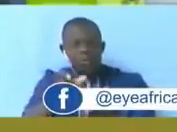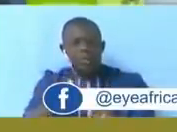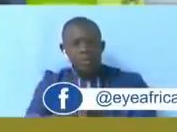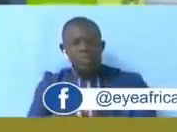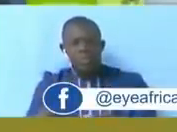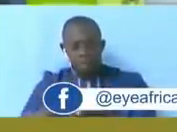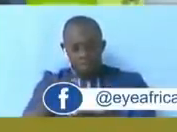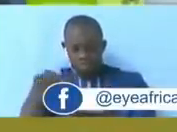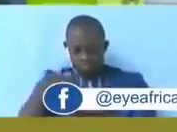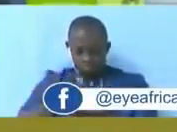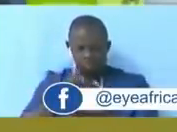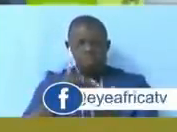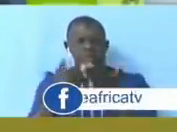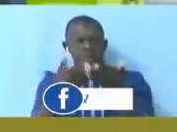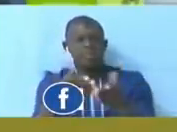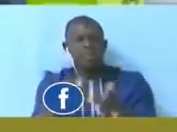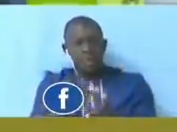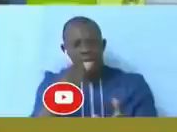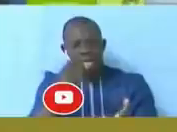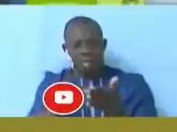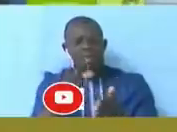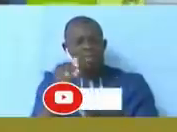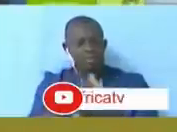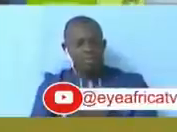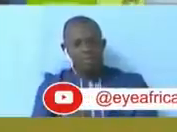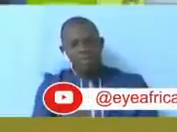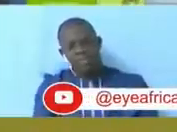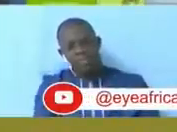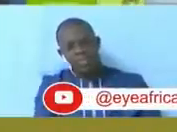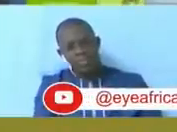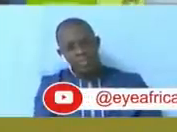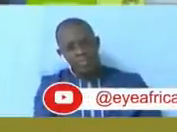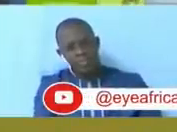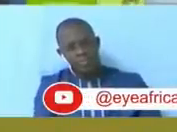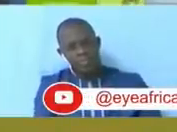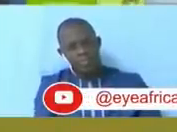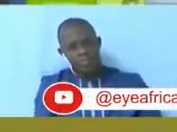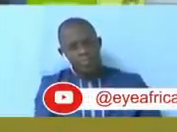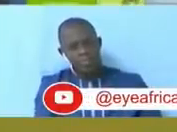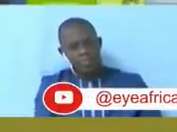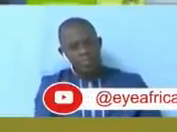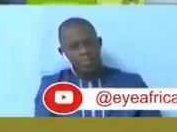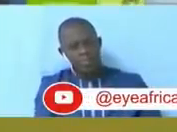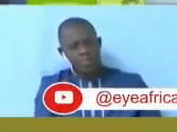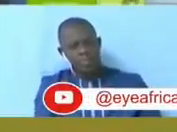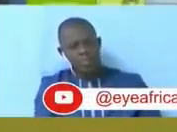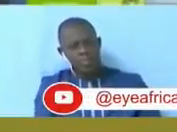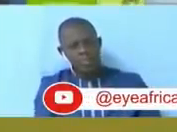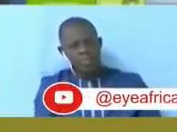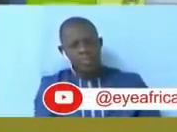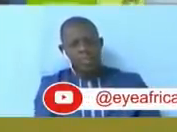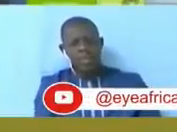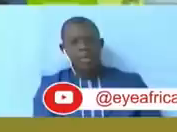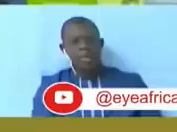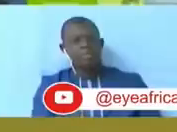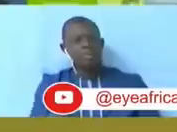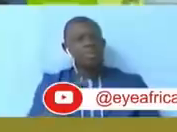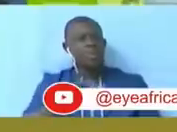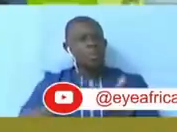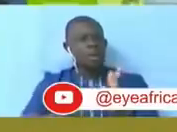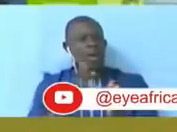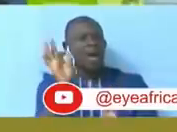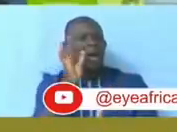mbe post office ka letter lo pose daming, anata ay letter lo natinya ayadum blokono. This was a reply to my